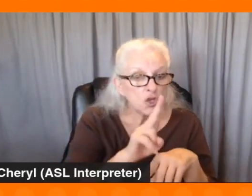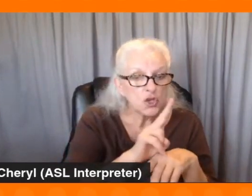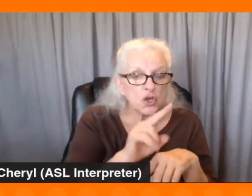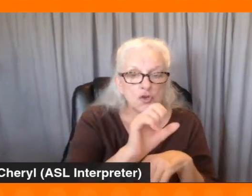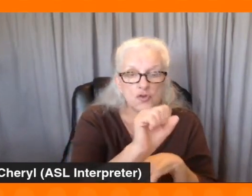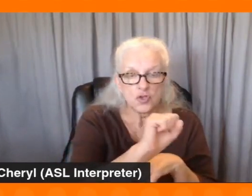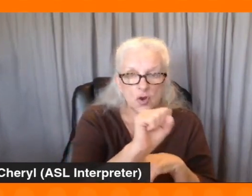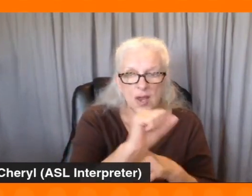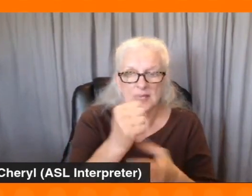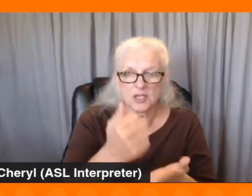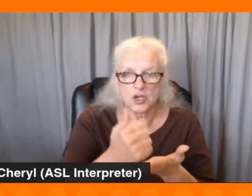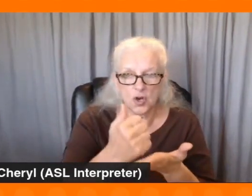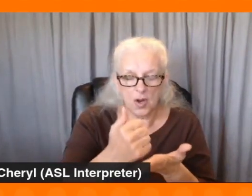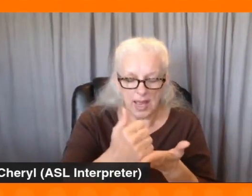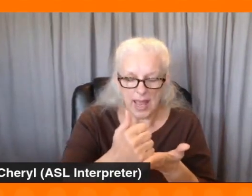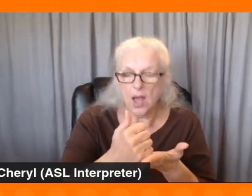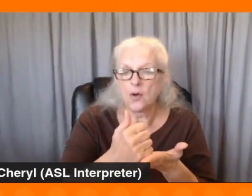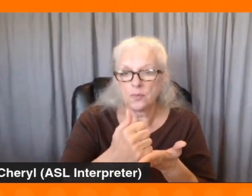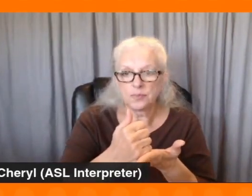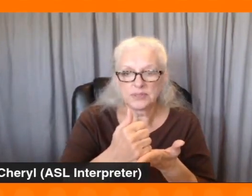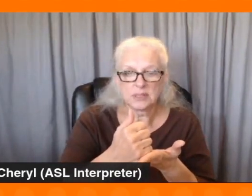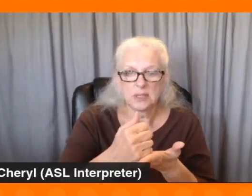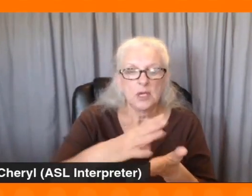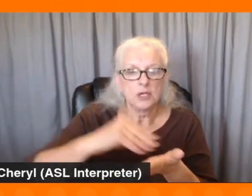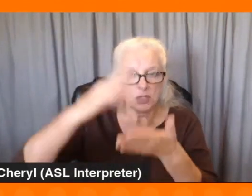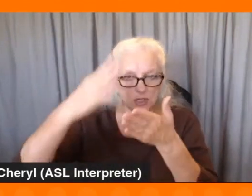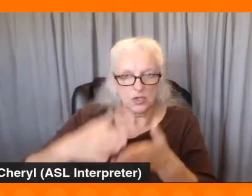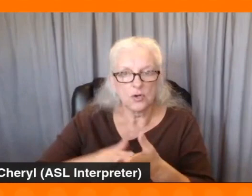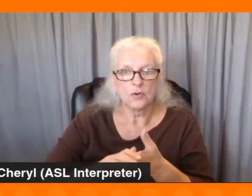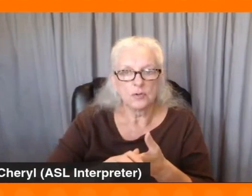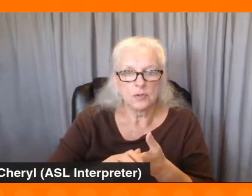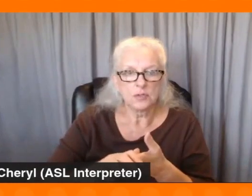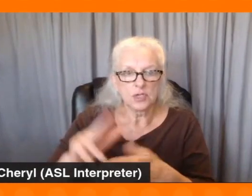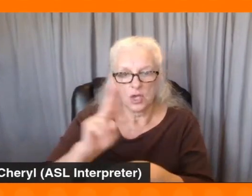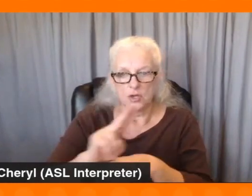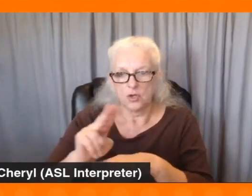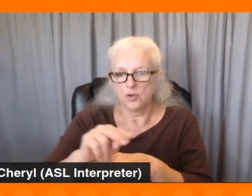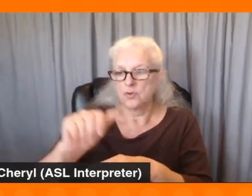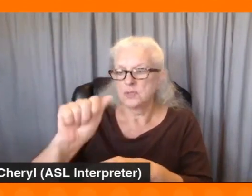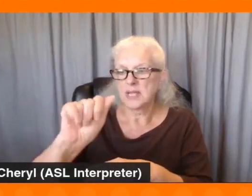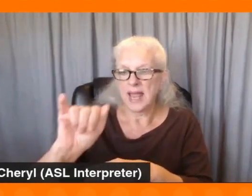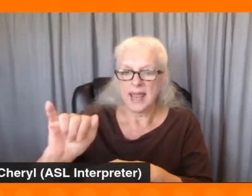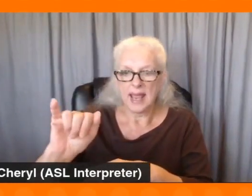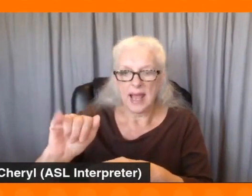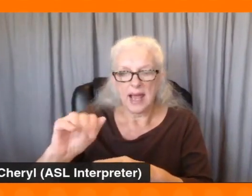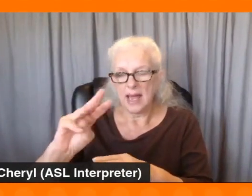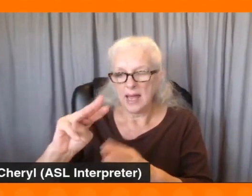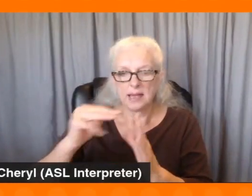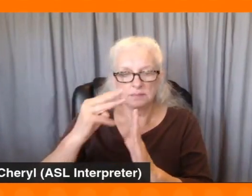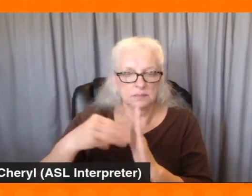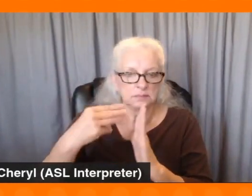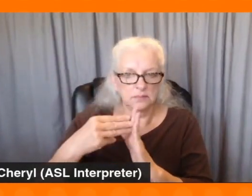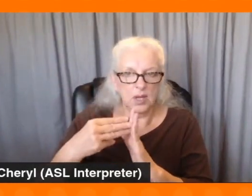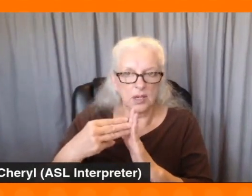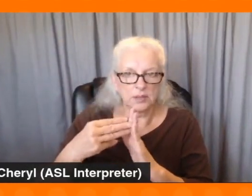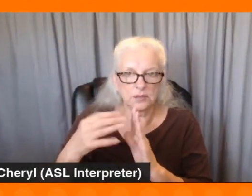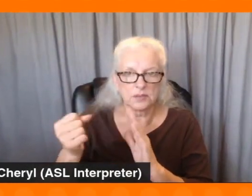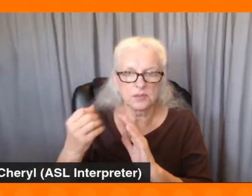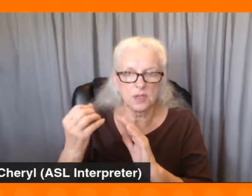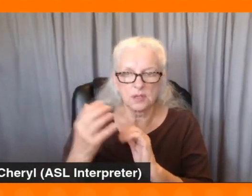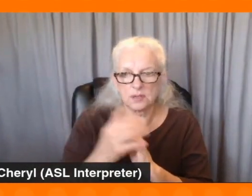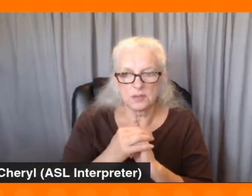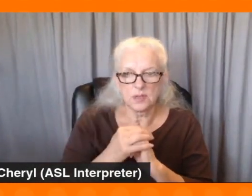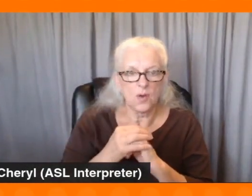that allows students to train AI models and watch them work in real time. Sanal, what are some of the ways that you've sparked creative connections